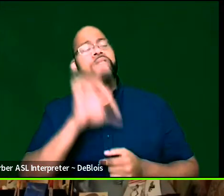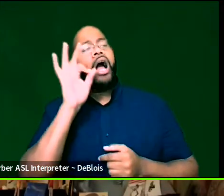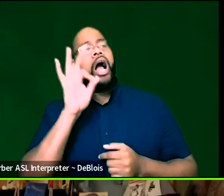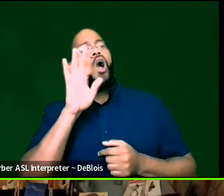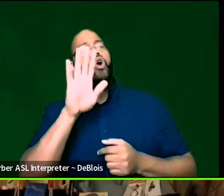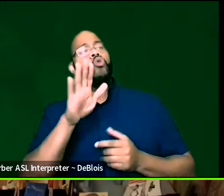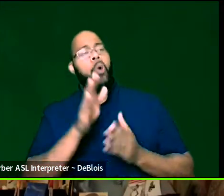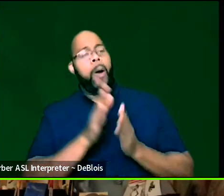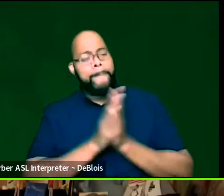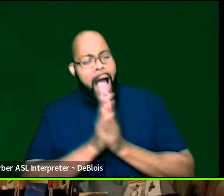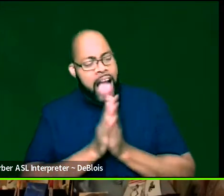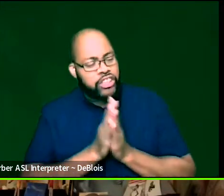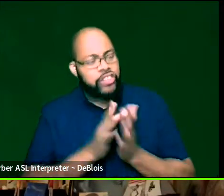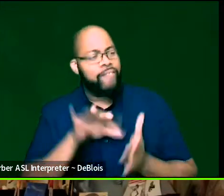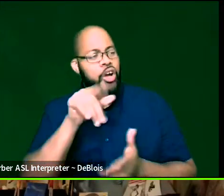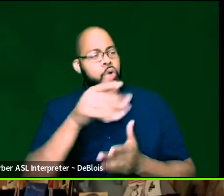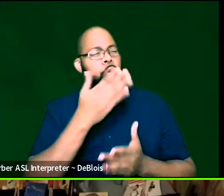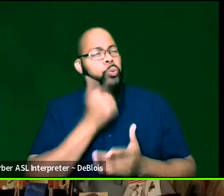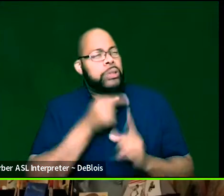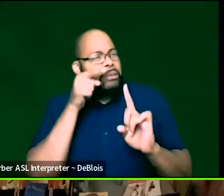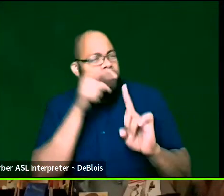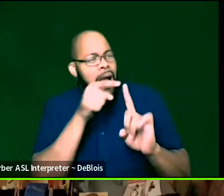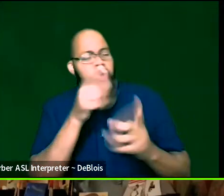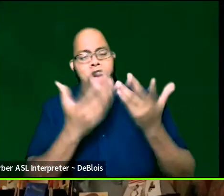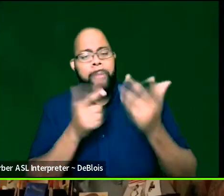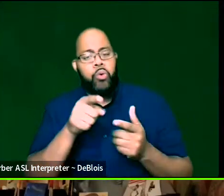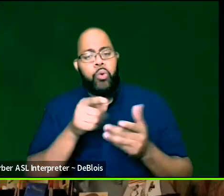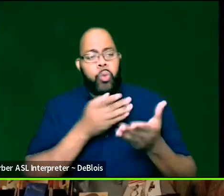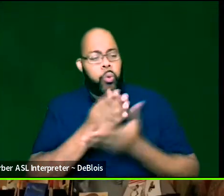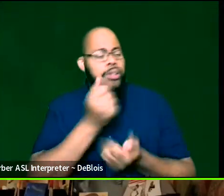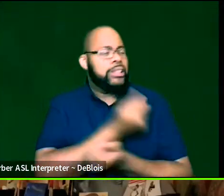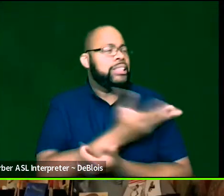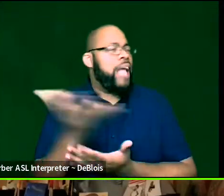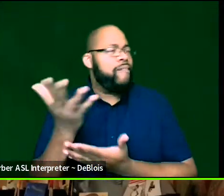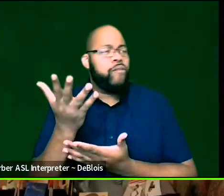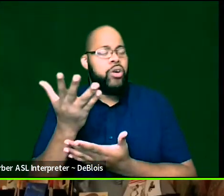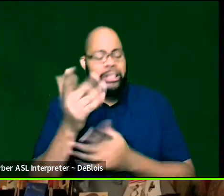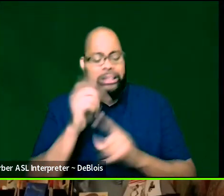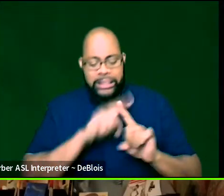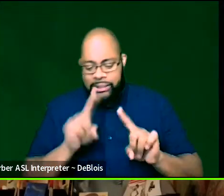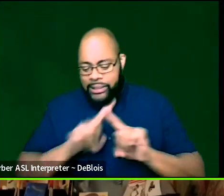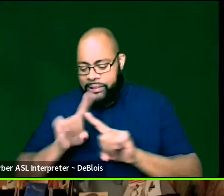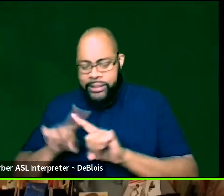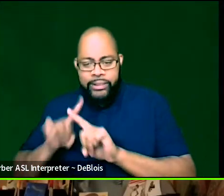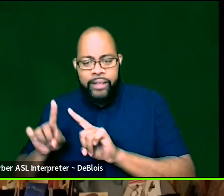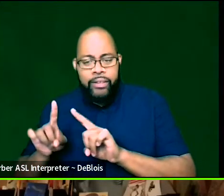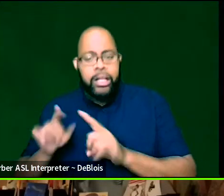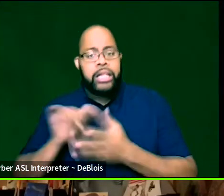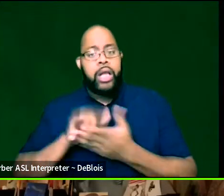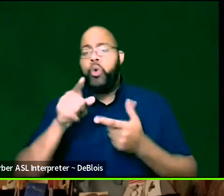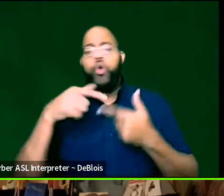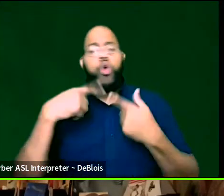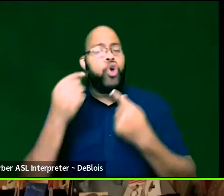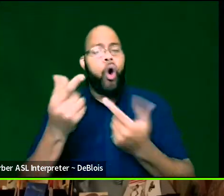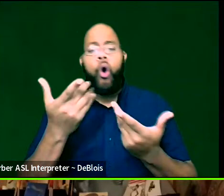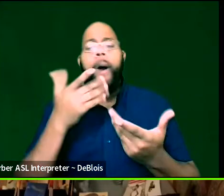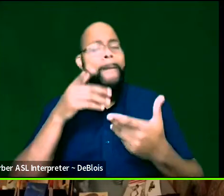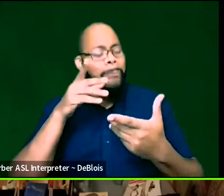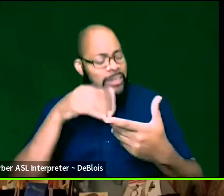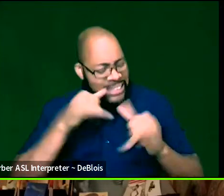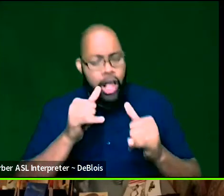your passion, find your sweet spot, and you might go through several iterations, but wherever you go, be good